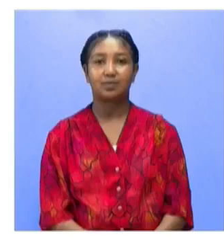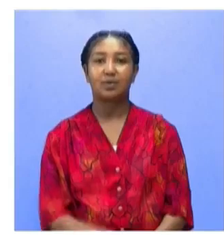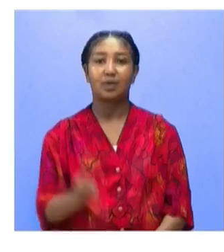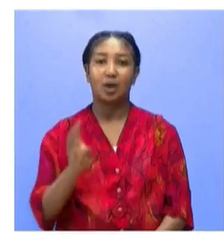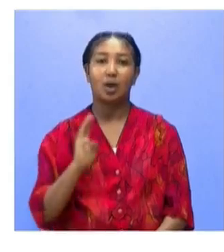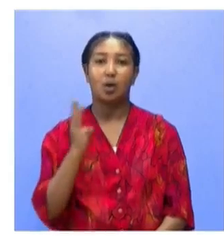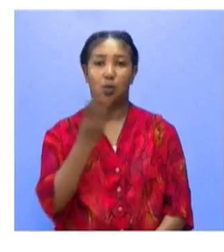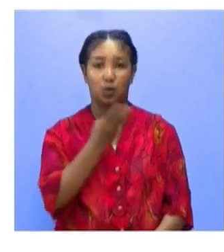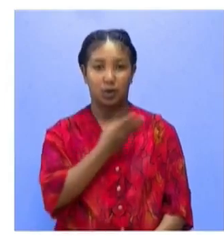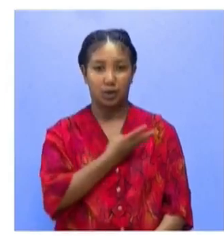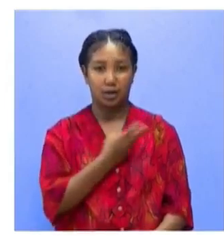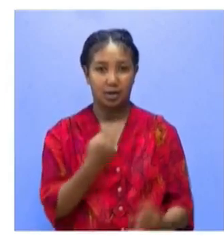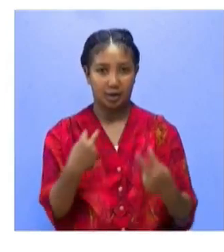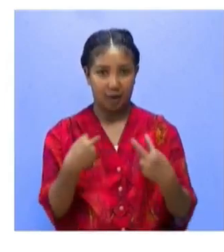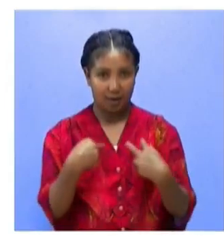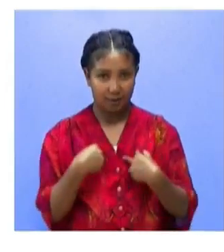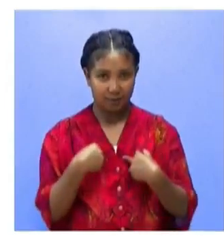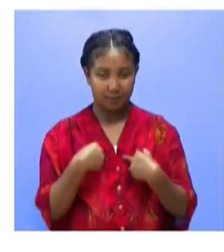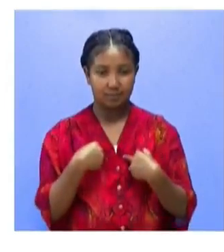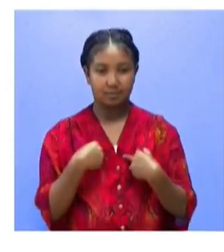We have